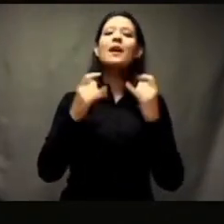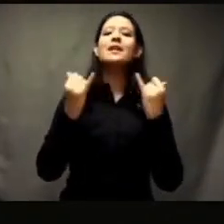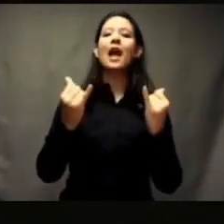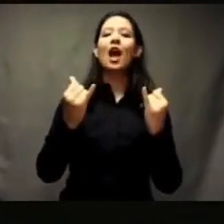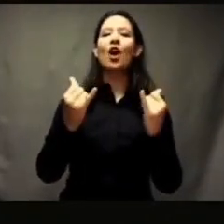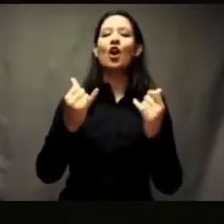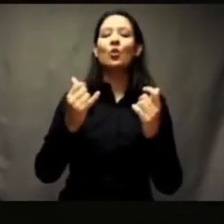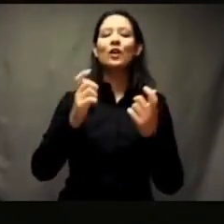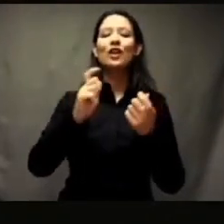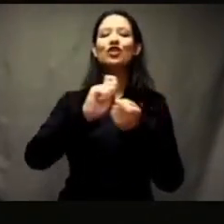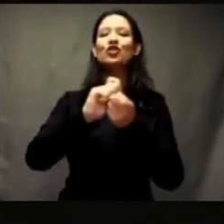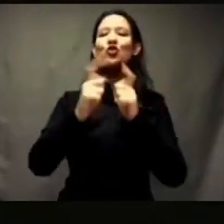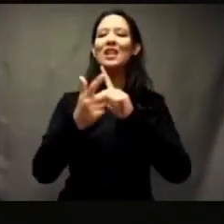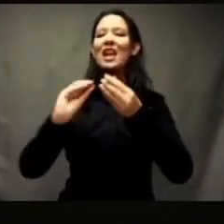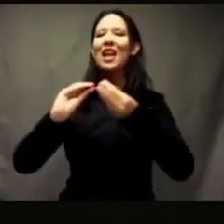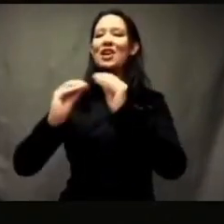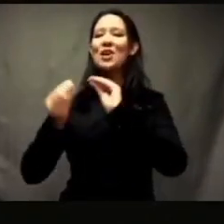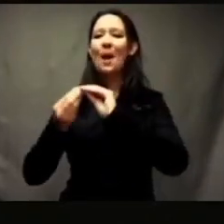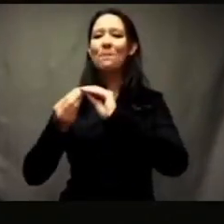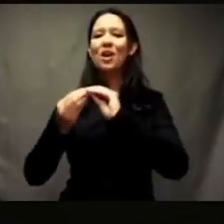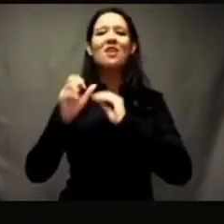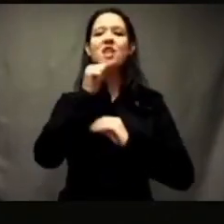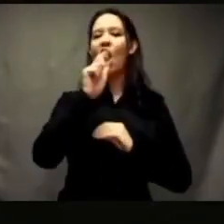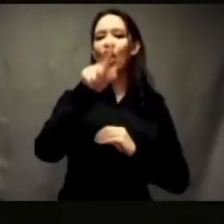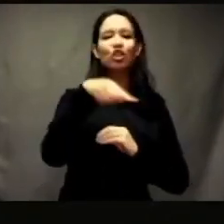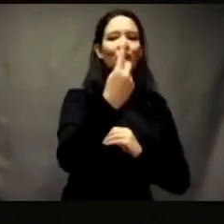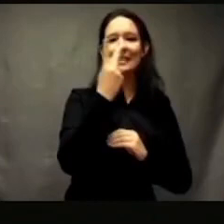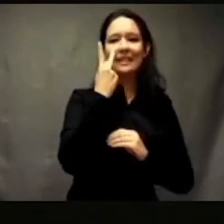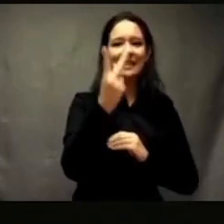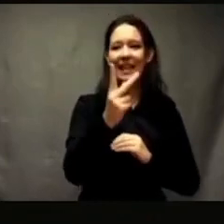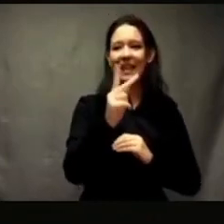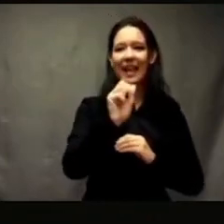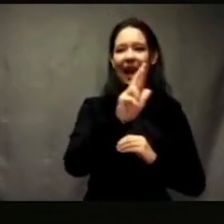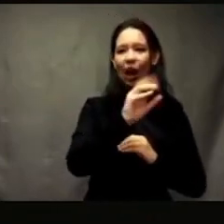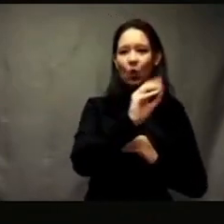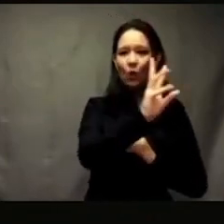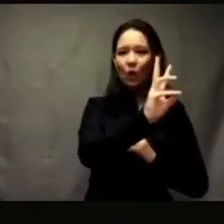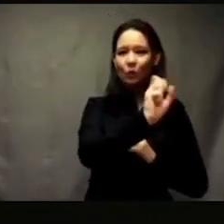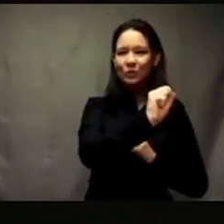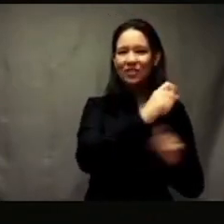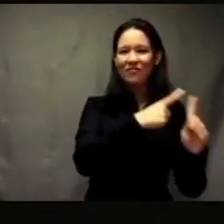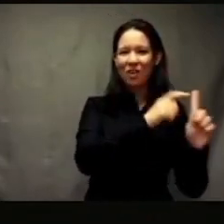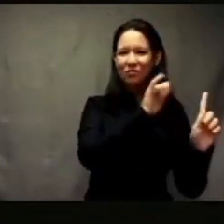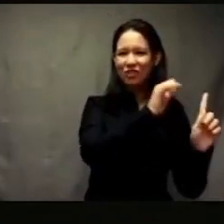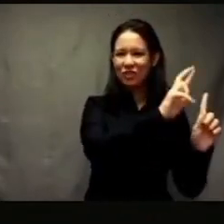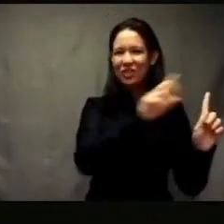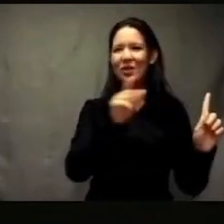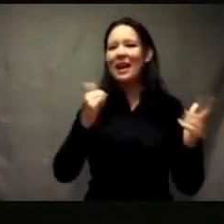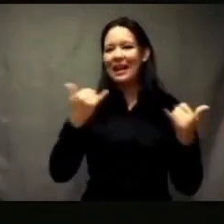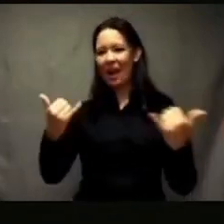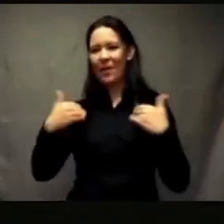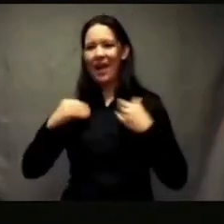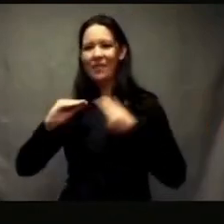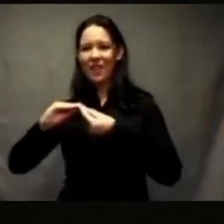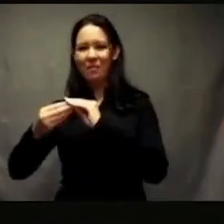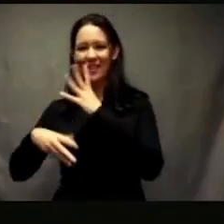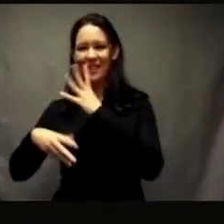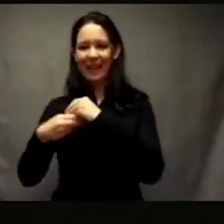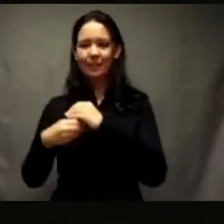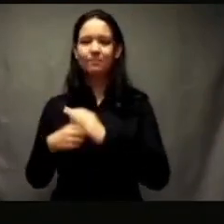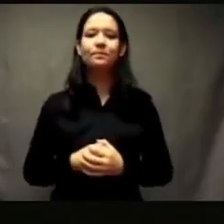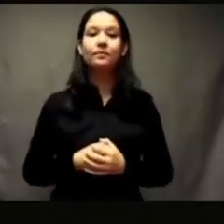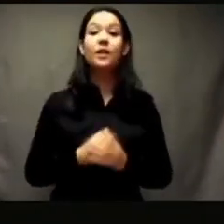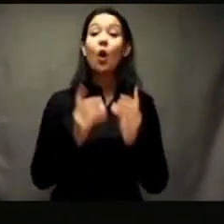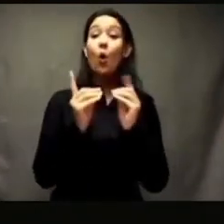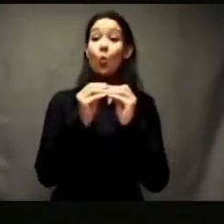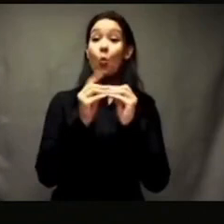into numbers rather than just seeing the arrows on the blocks. Mm-hmm. Okay, so now I'm going to just add one more script to